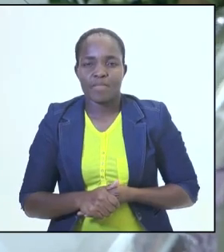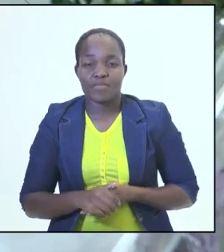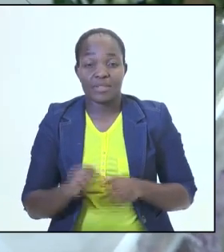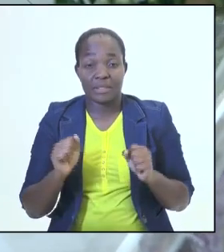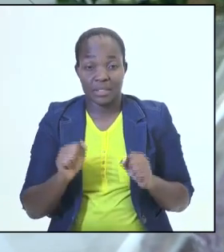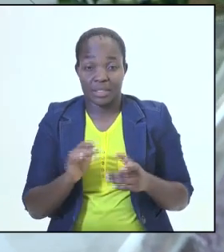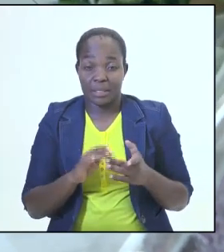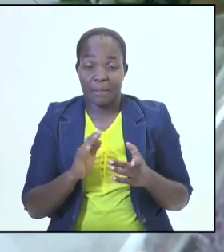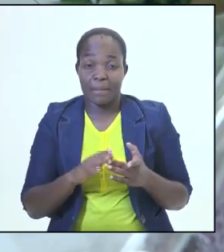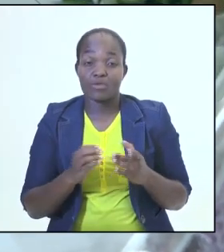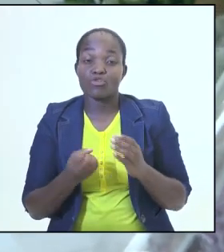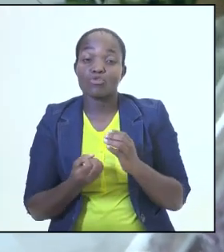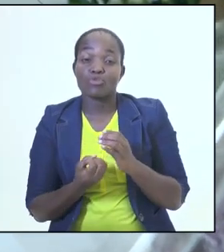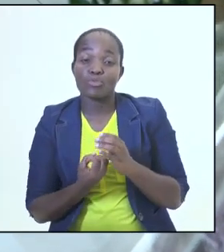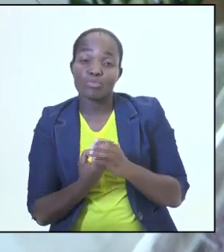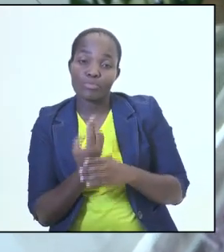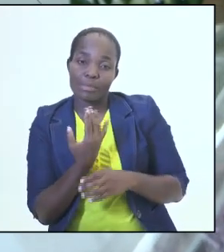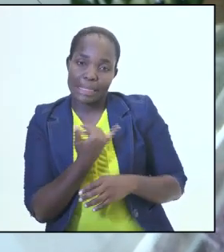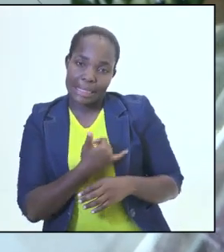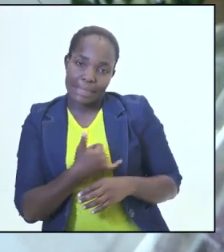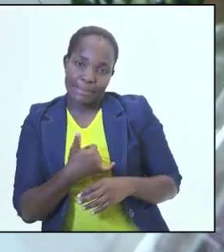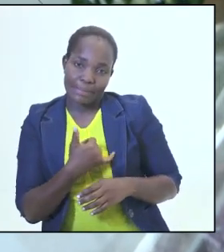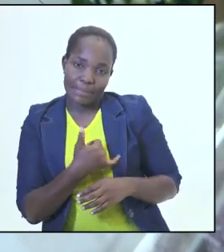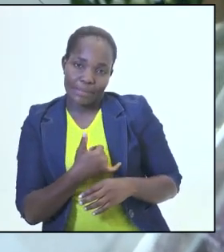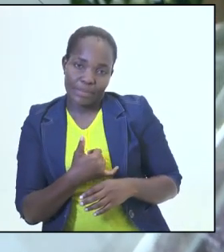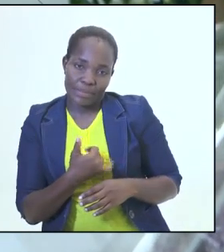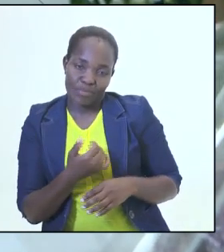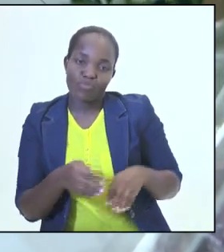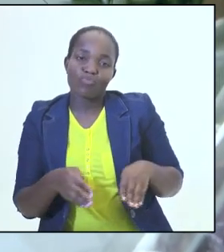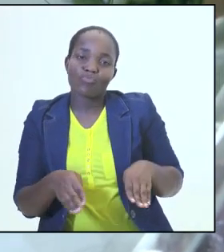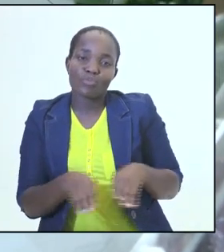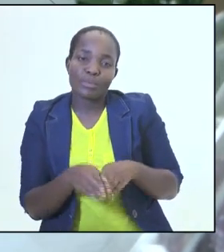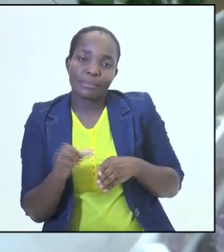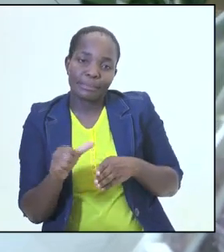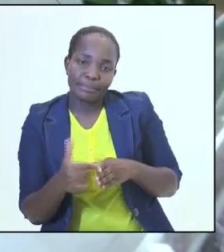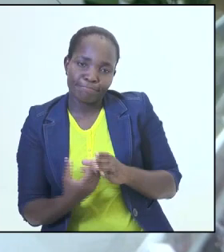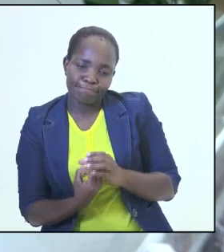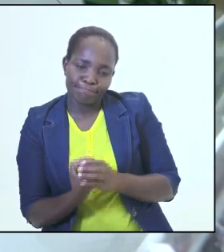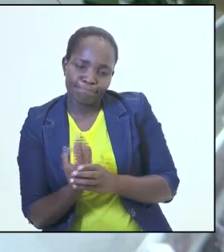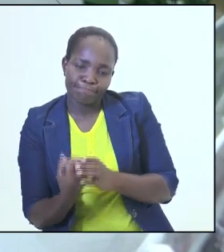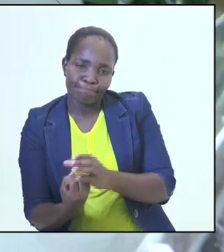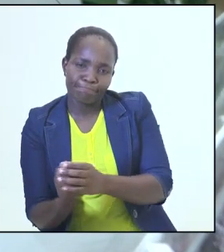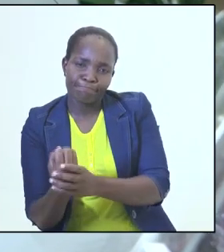about the survival of the plant. It's about reproduction.